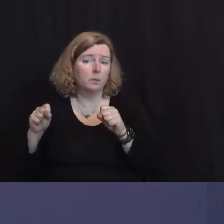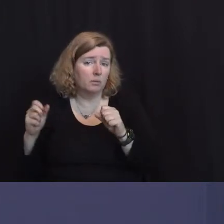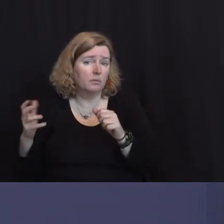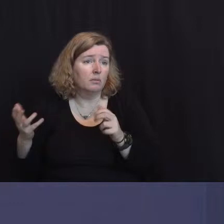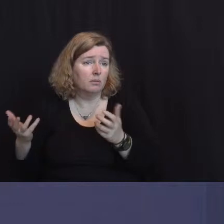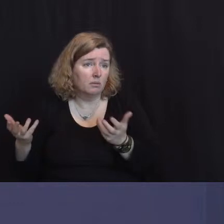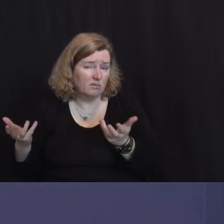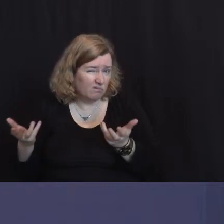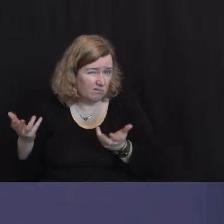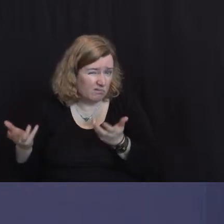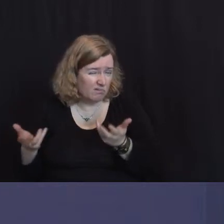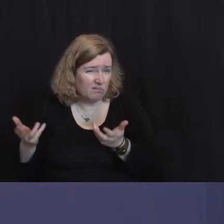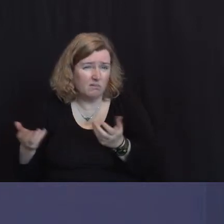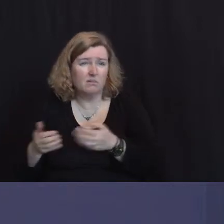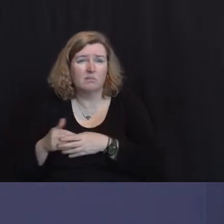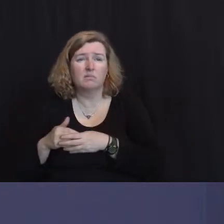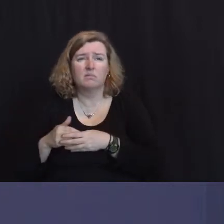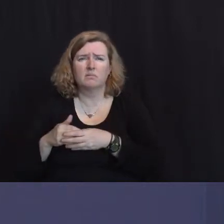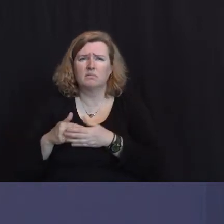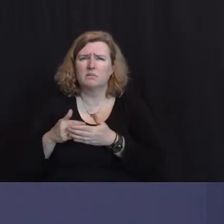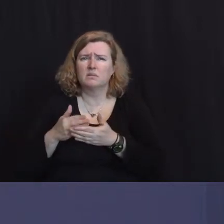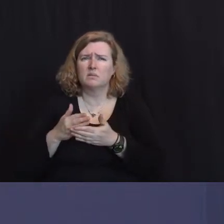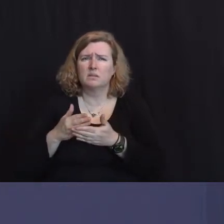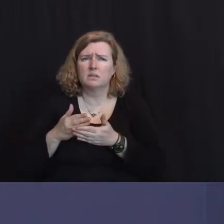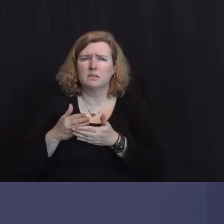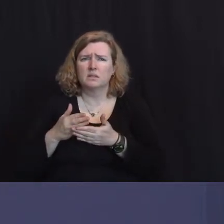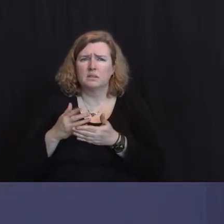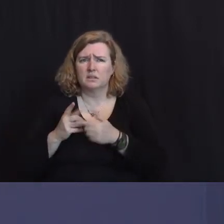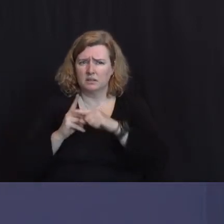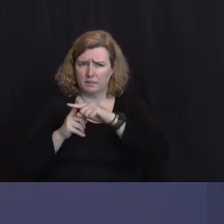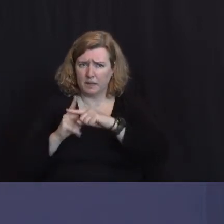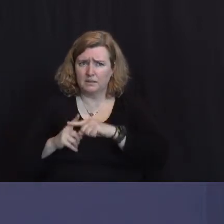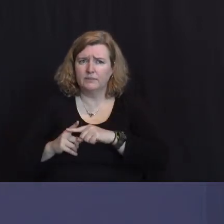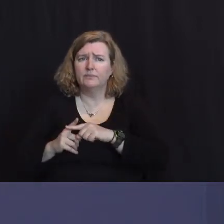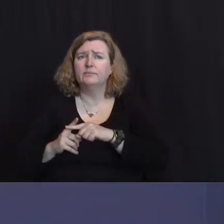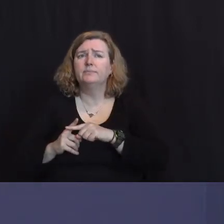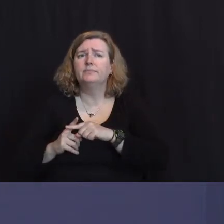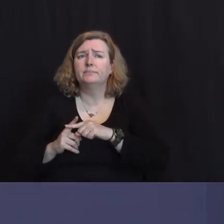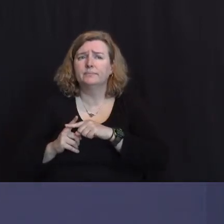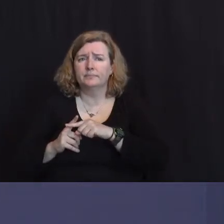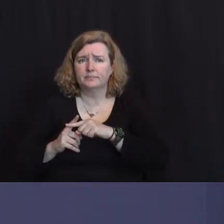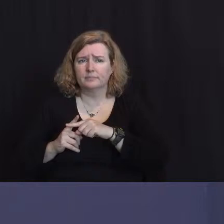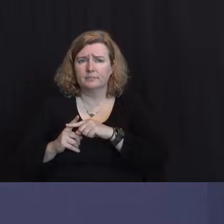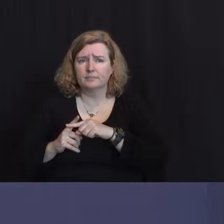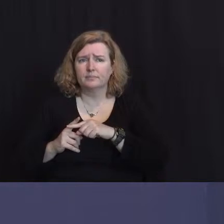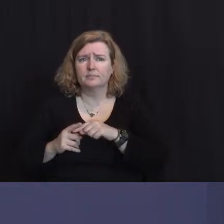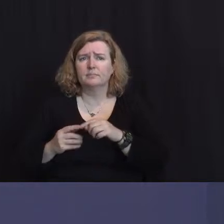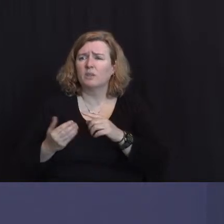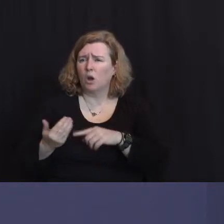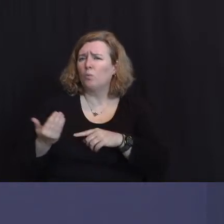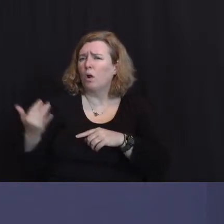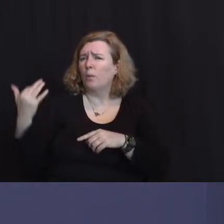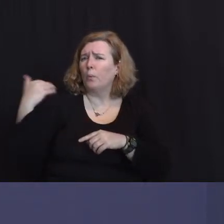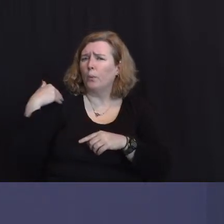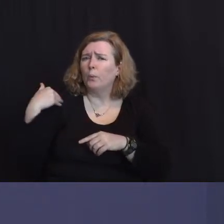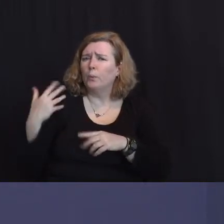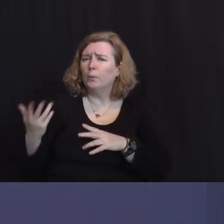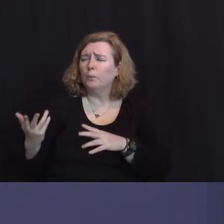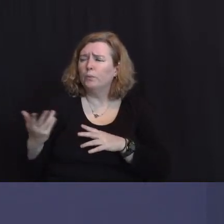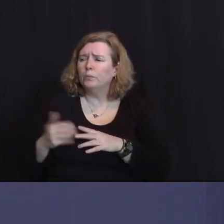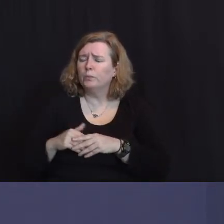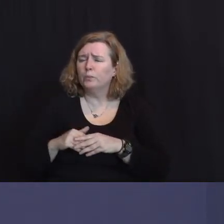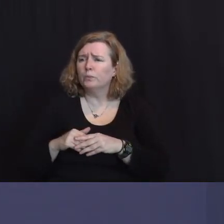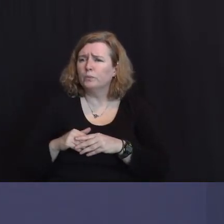tests were attached to existing probable cases or, some confirmed cases that already existed